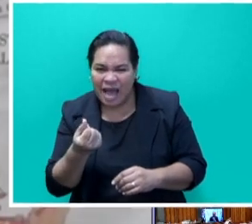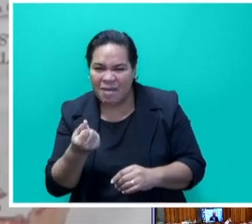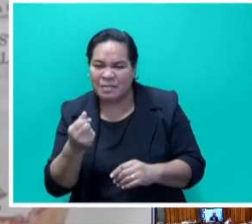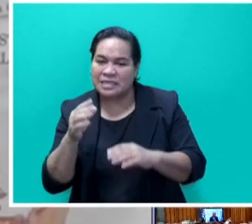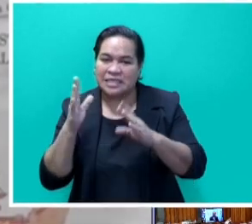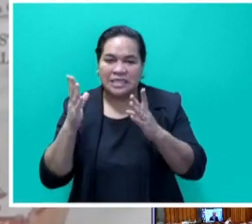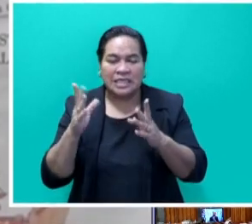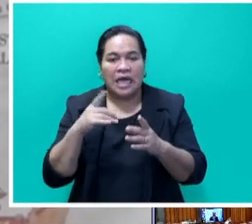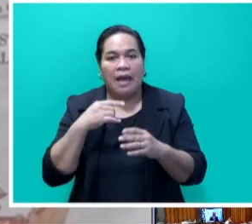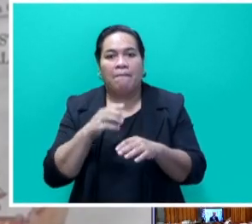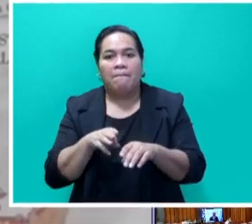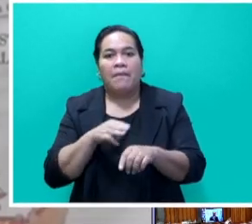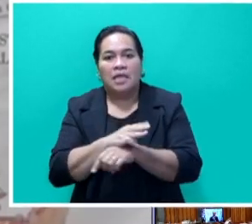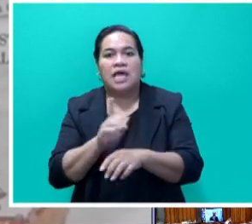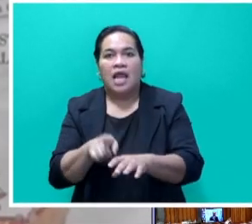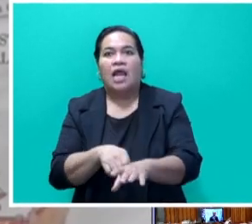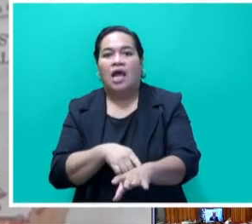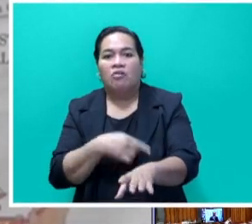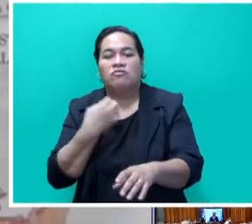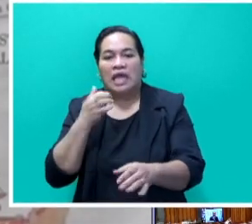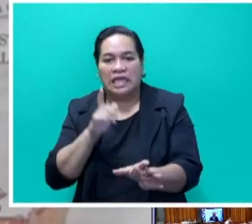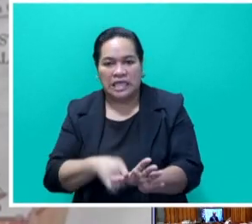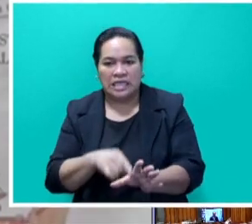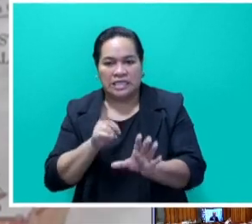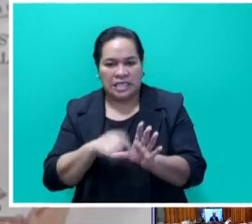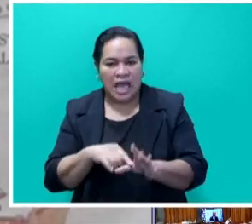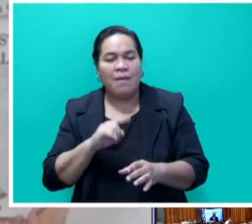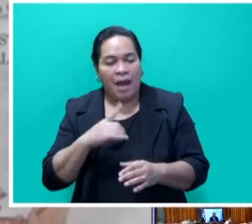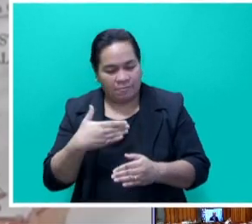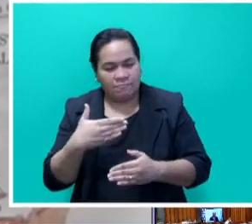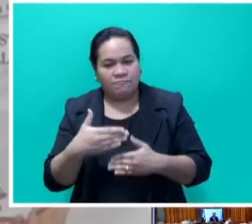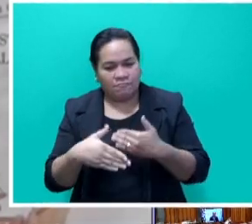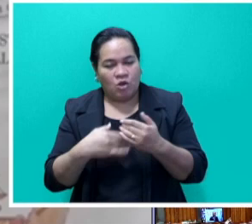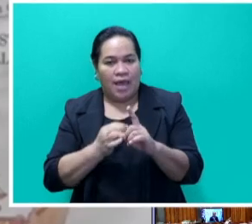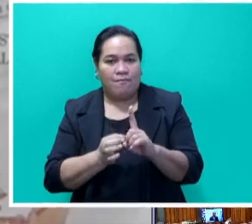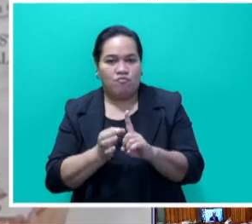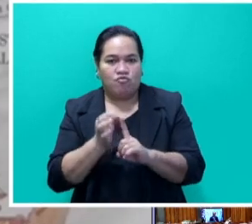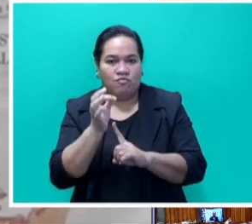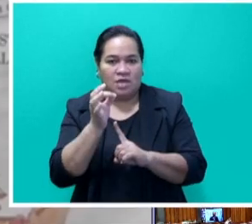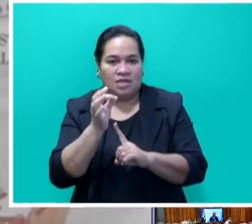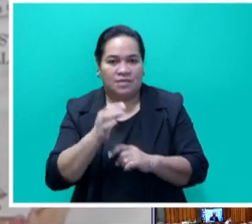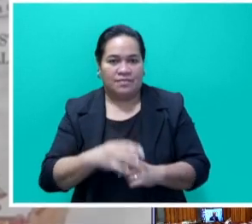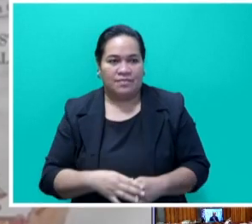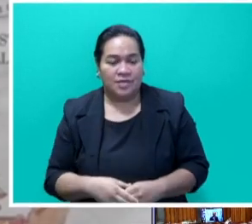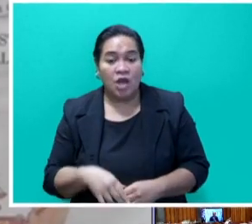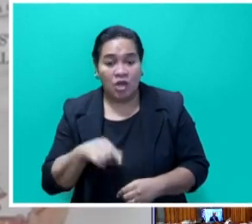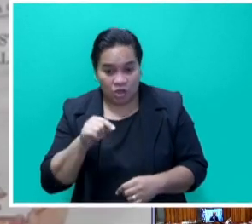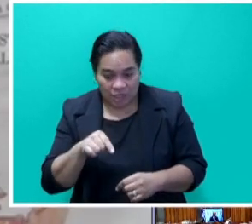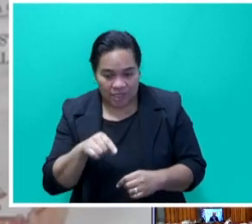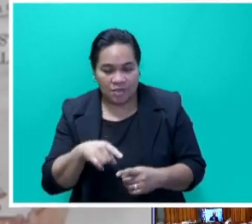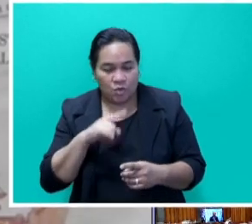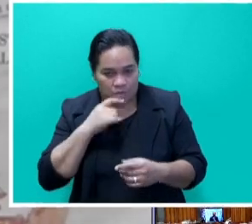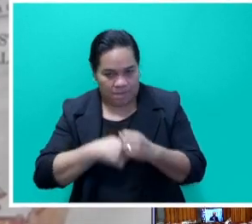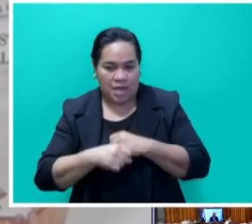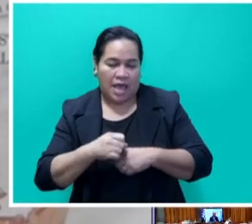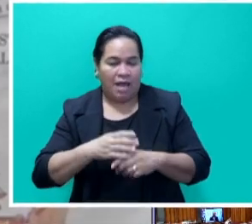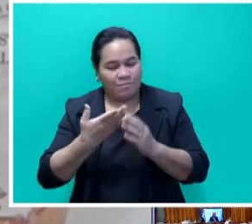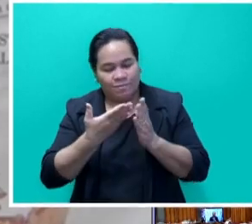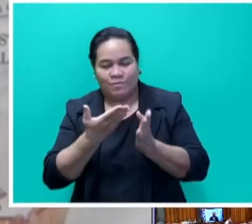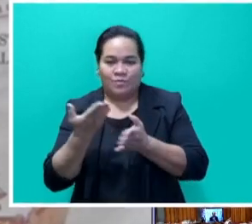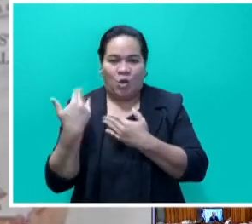has taken months and even years, even though there's been a gradual improvement over the years. These delays will now become a thing of the